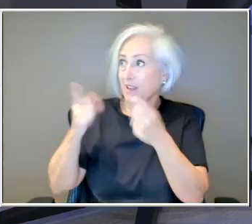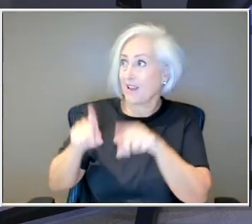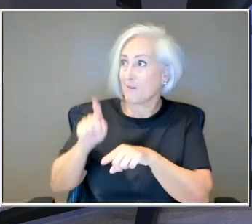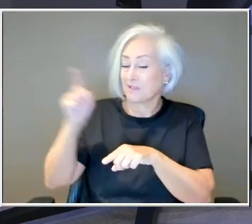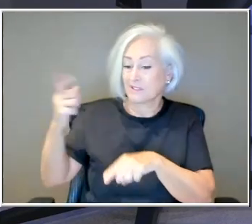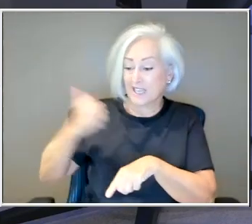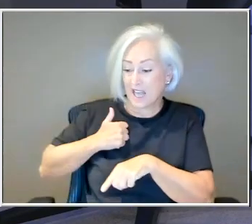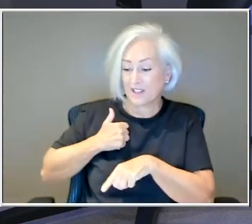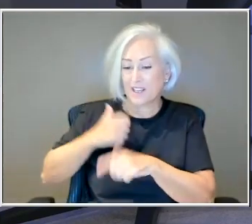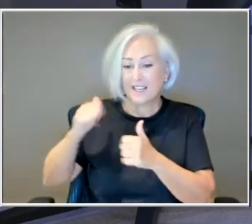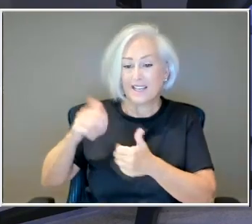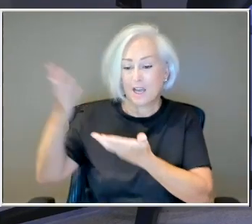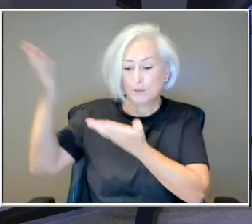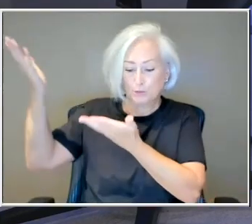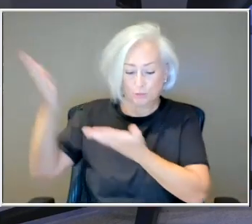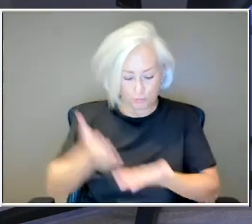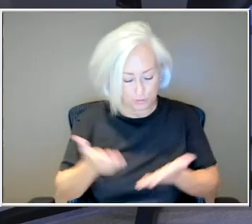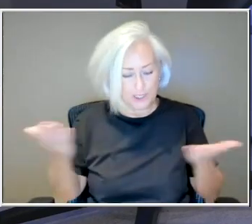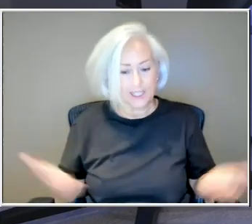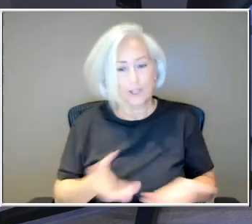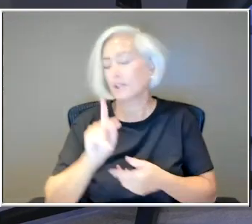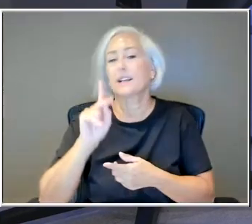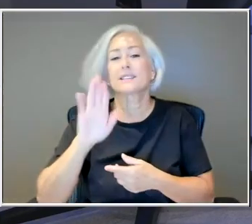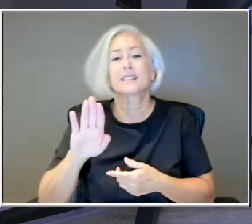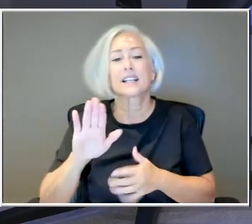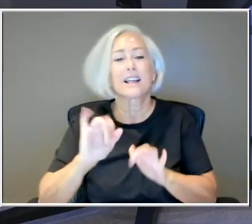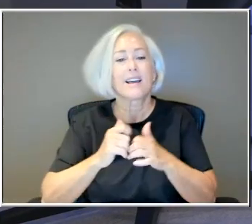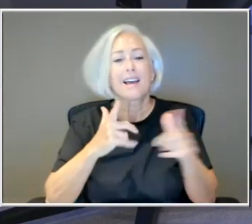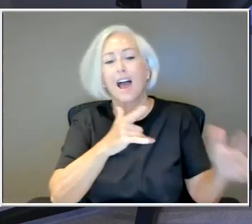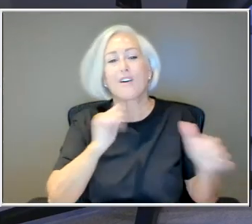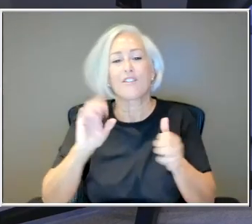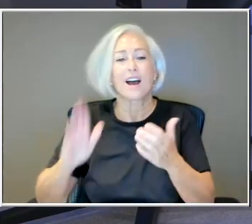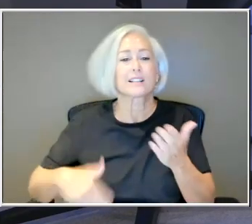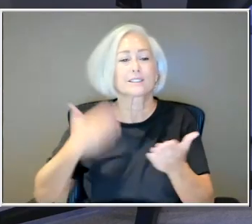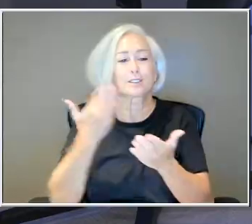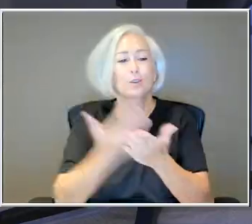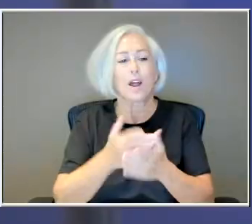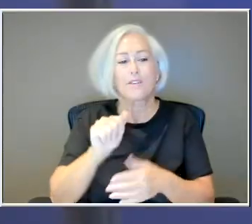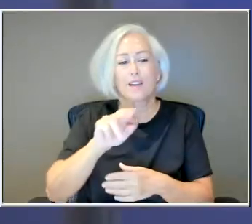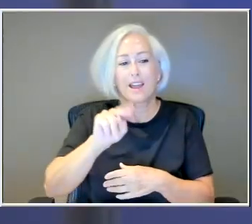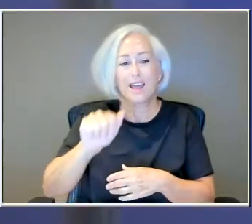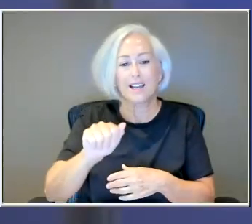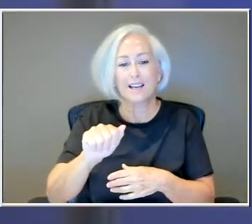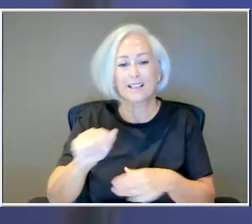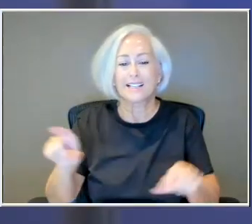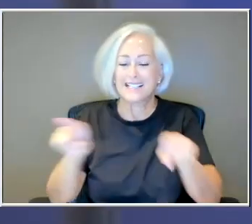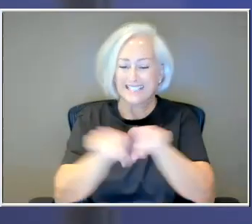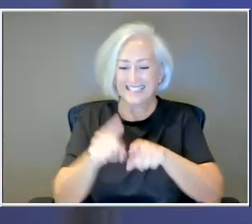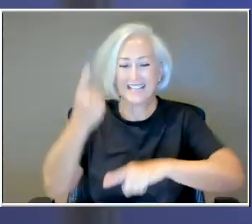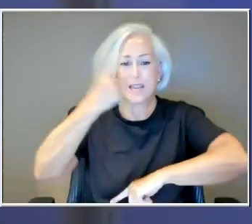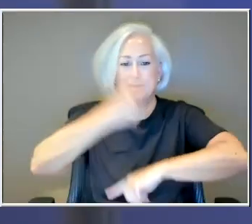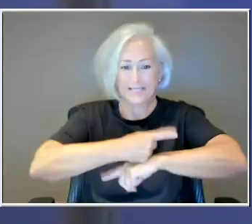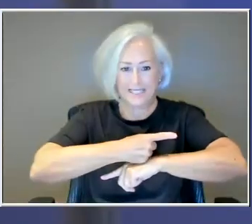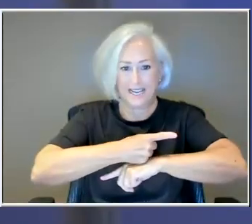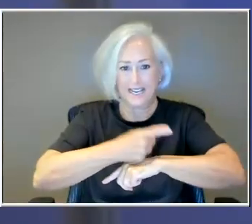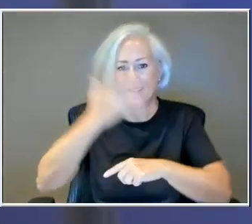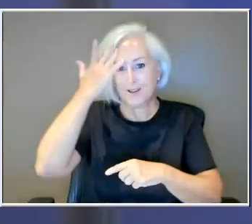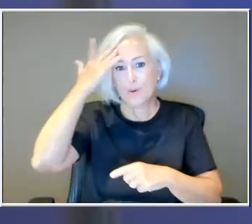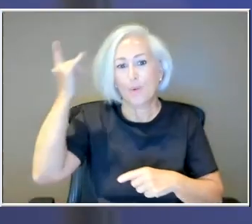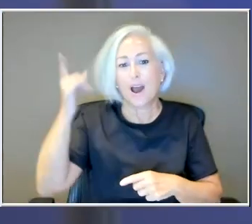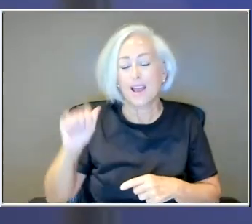City. Absolutely. So how quickly then do they get to Anna? Same day, ideally. Same day, because Anna is already